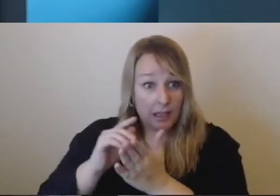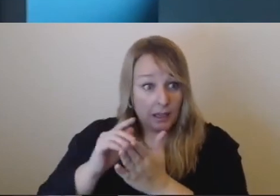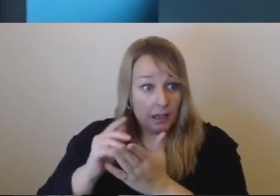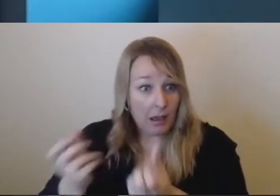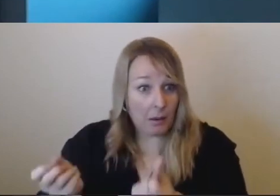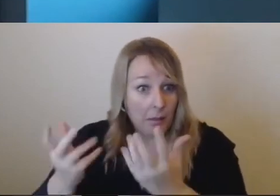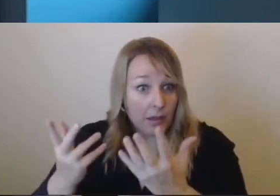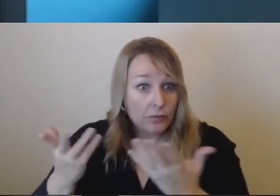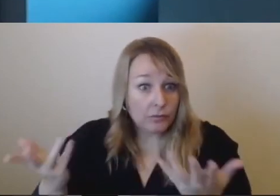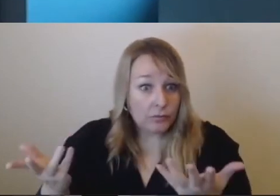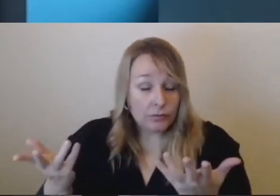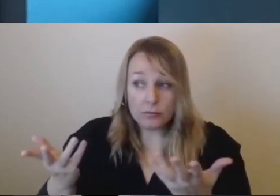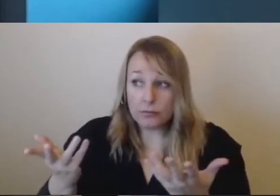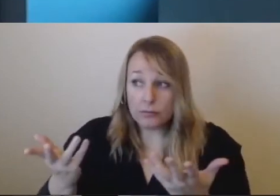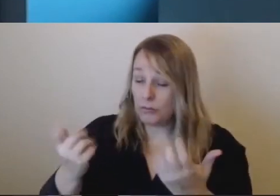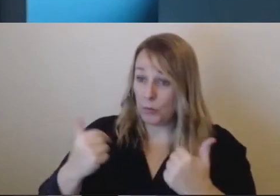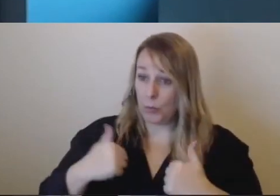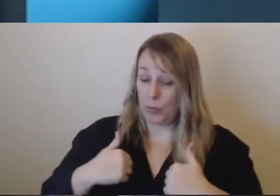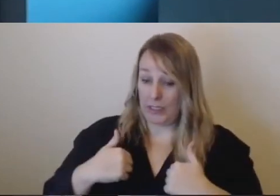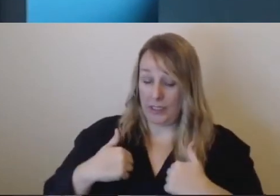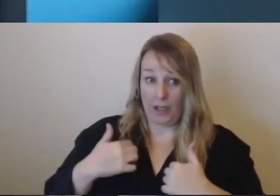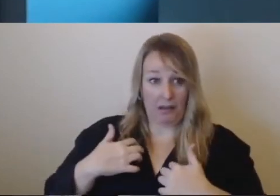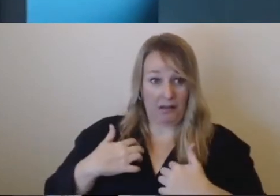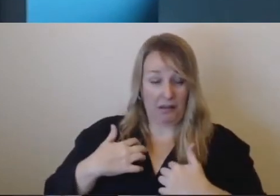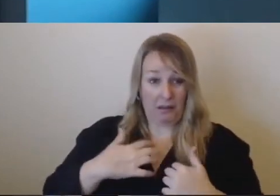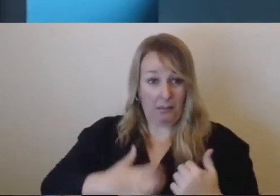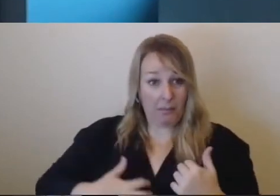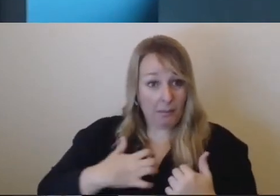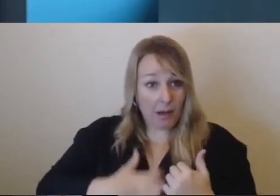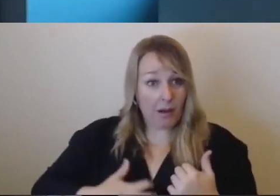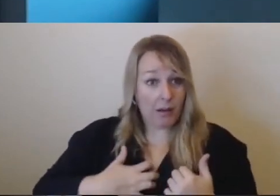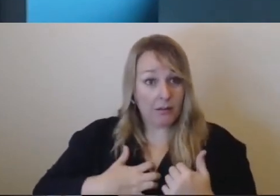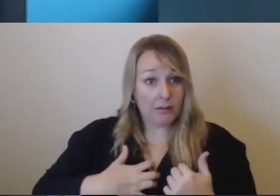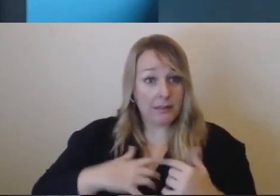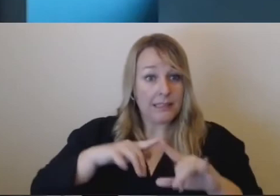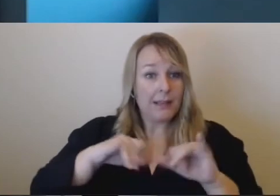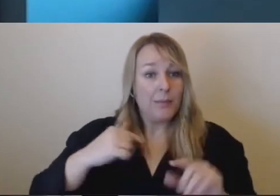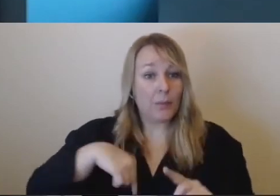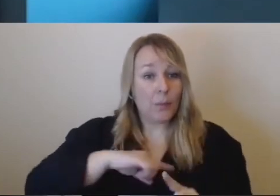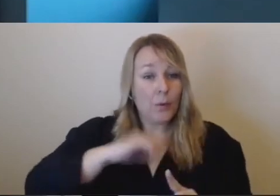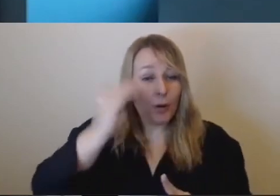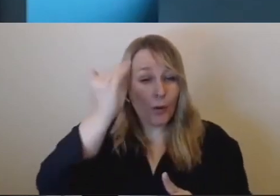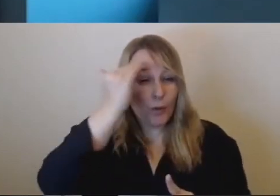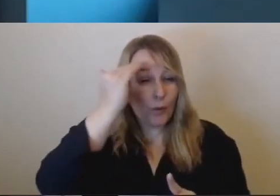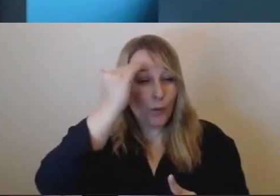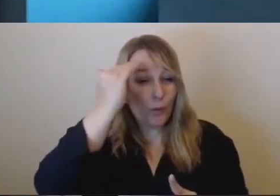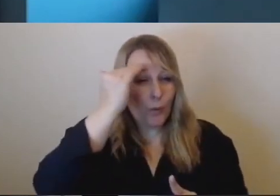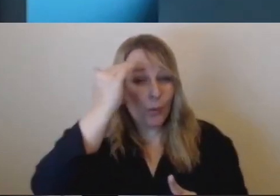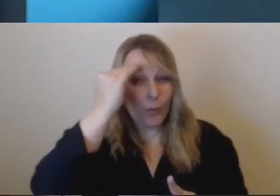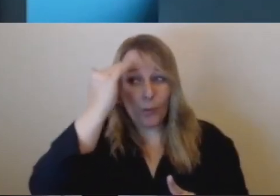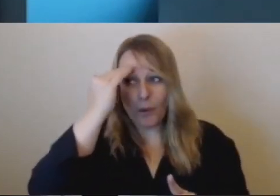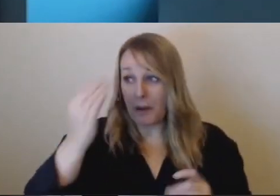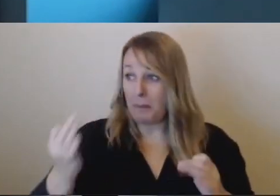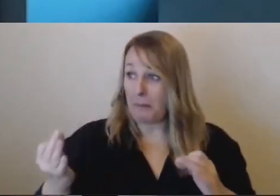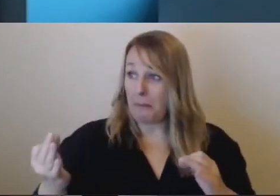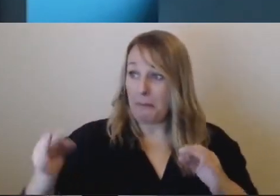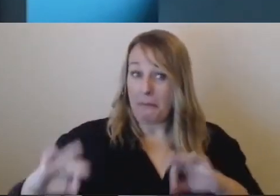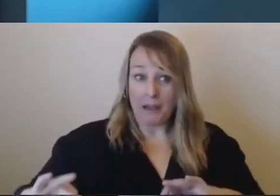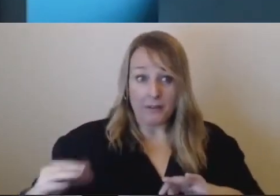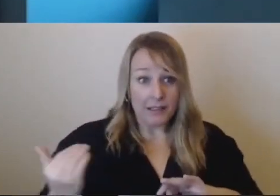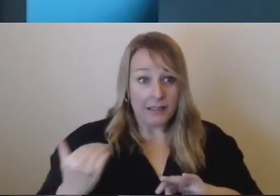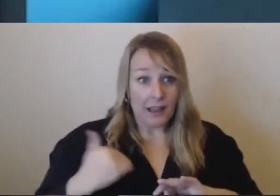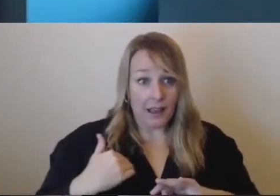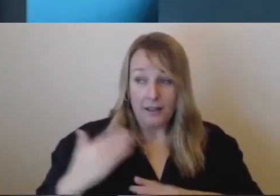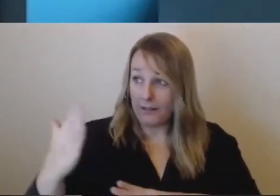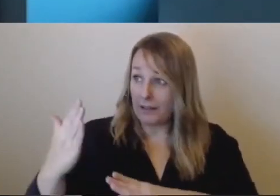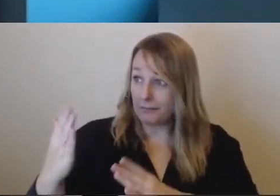that we are both appalled and aware that we have some areas of common interest. And the difficulty,